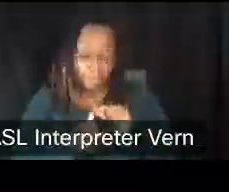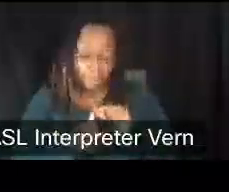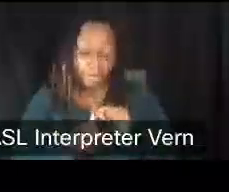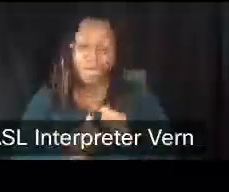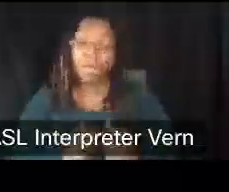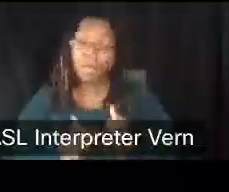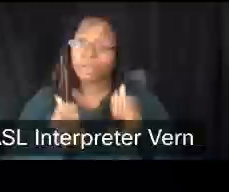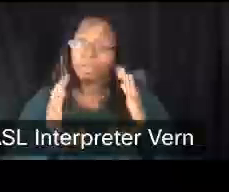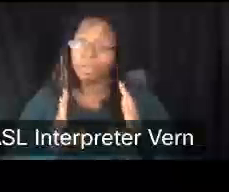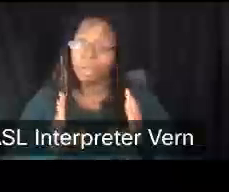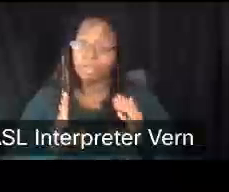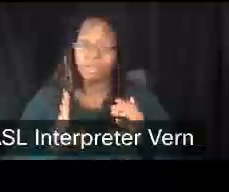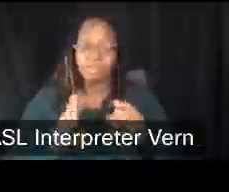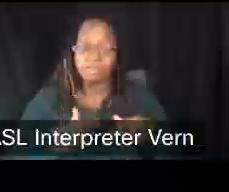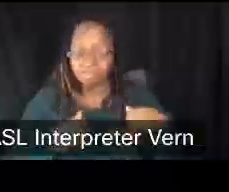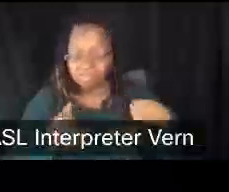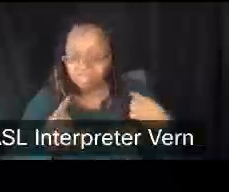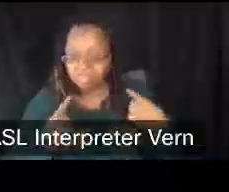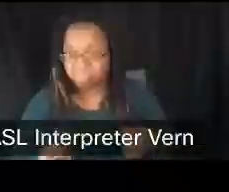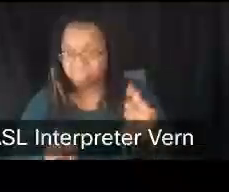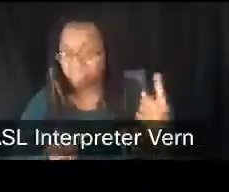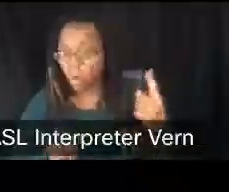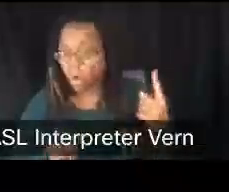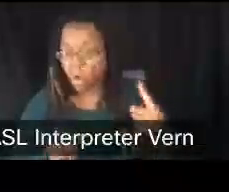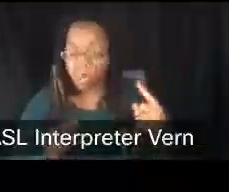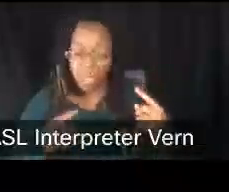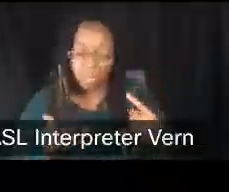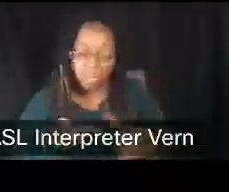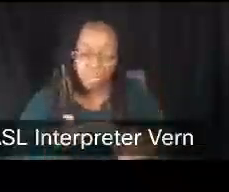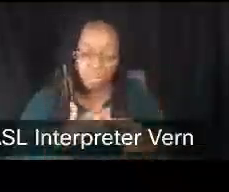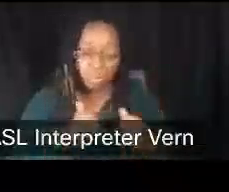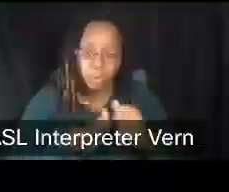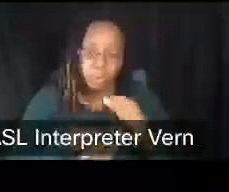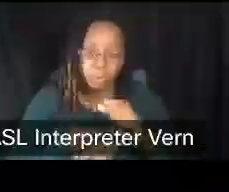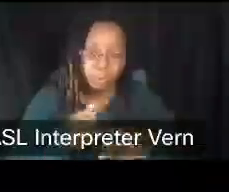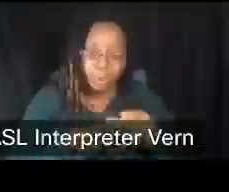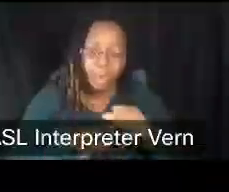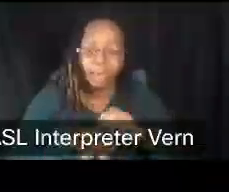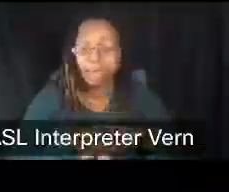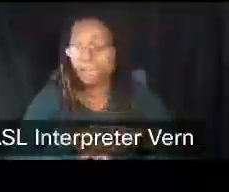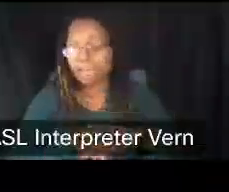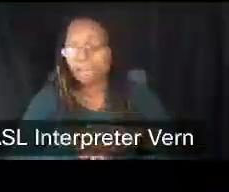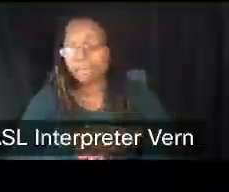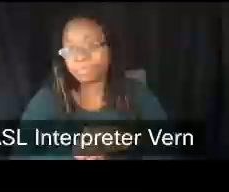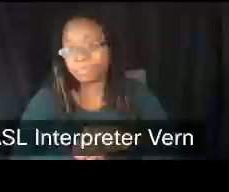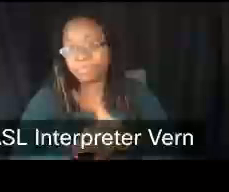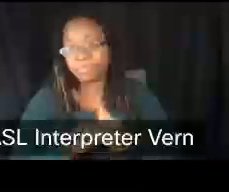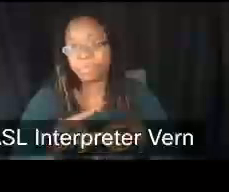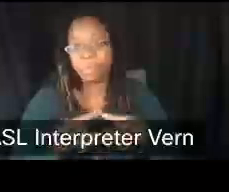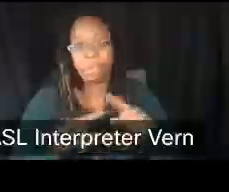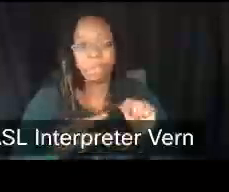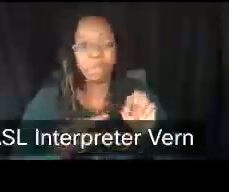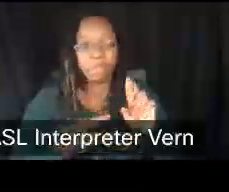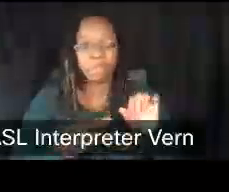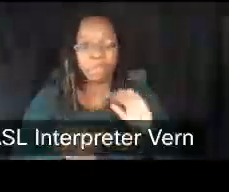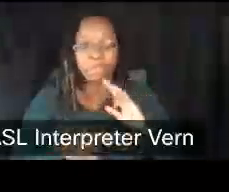have always been talking amongst themselves and to each other and with each other. And so when Tori mentioned the history